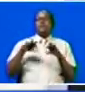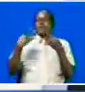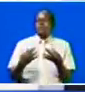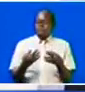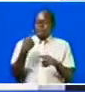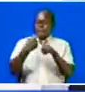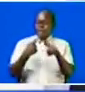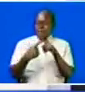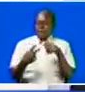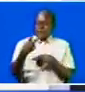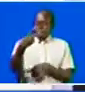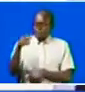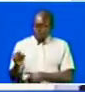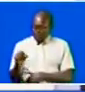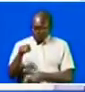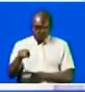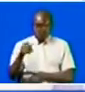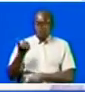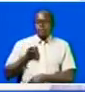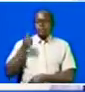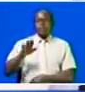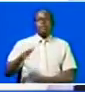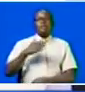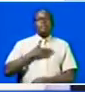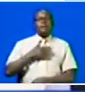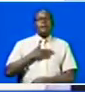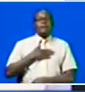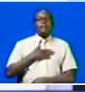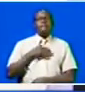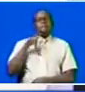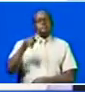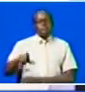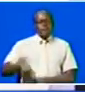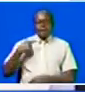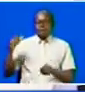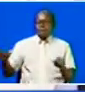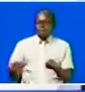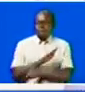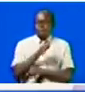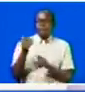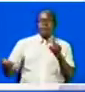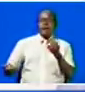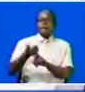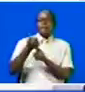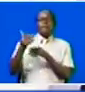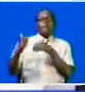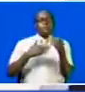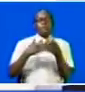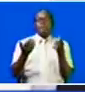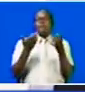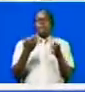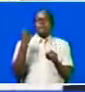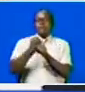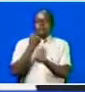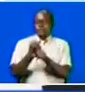25 years that God gave you to me, my dear daughter, you have lived a full life, achieving most of what you wanted to